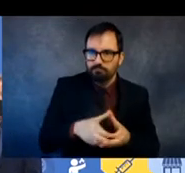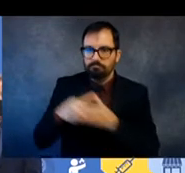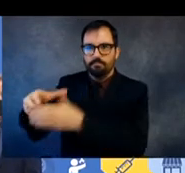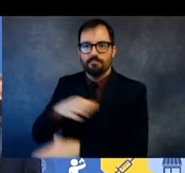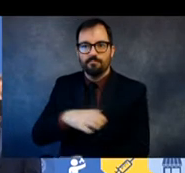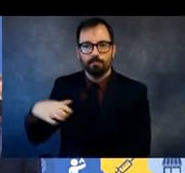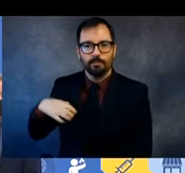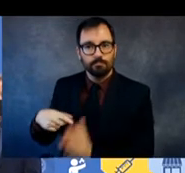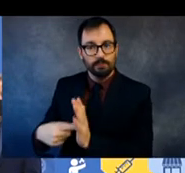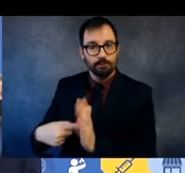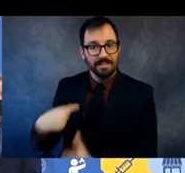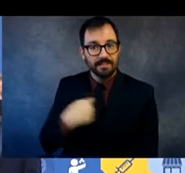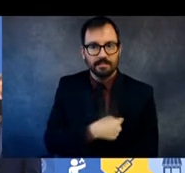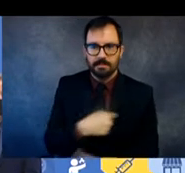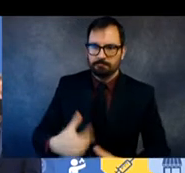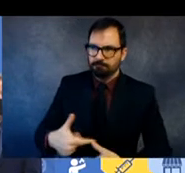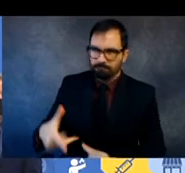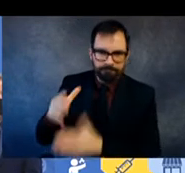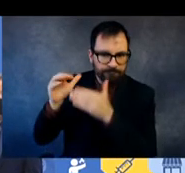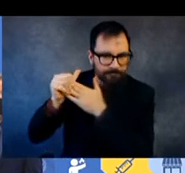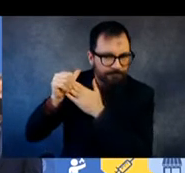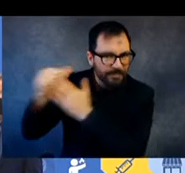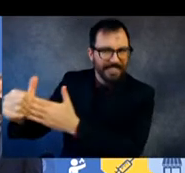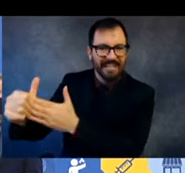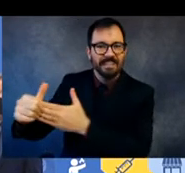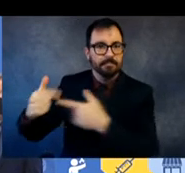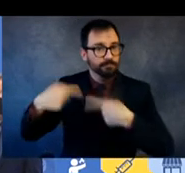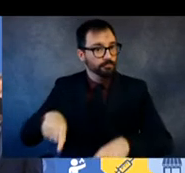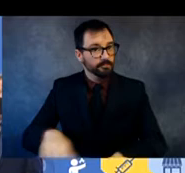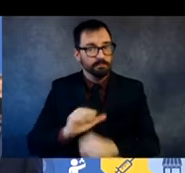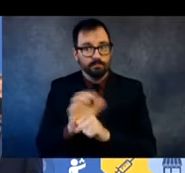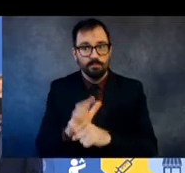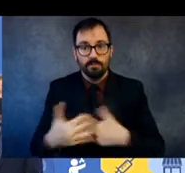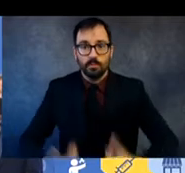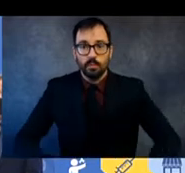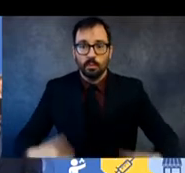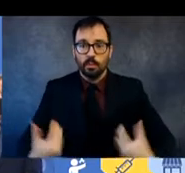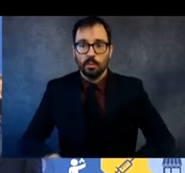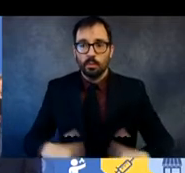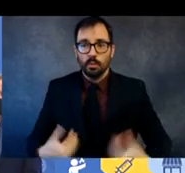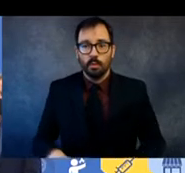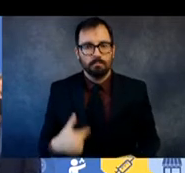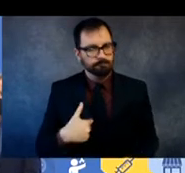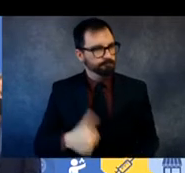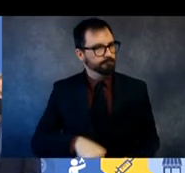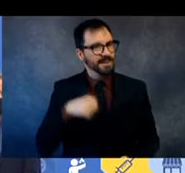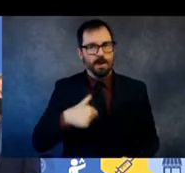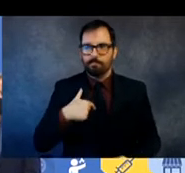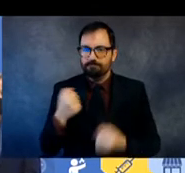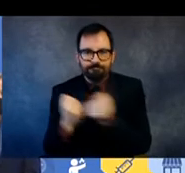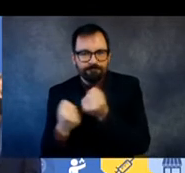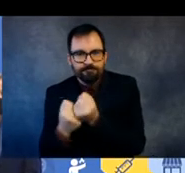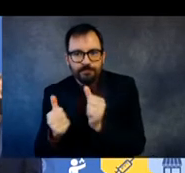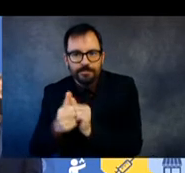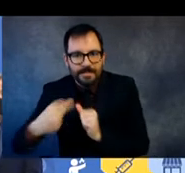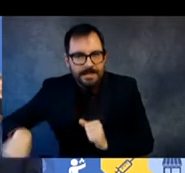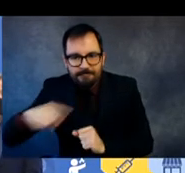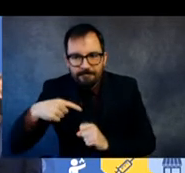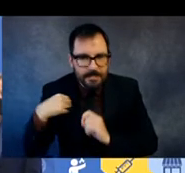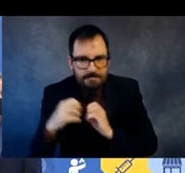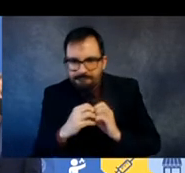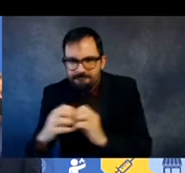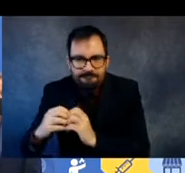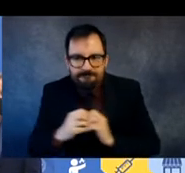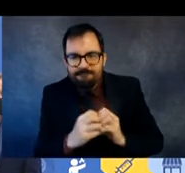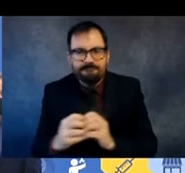I'm proud to advocate with them as partners for the help that our communities need all across America. I was proud to